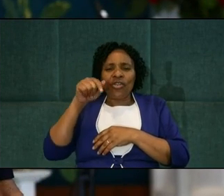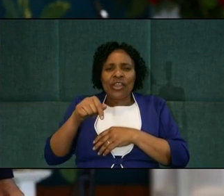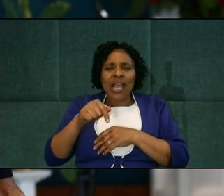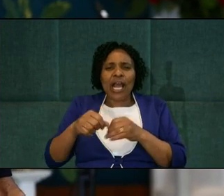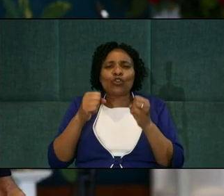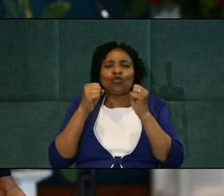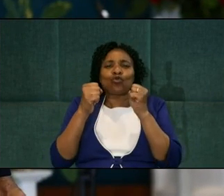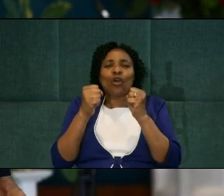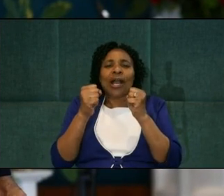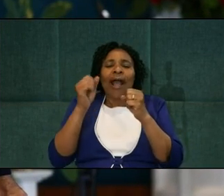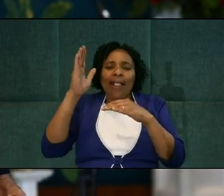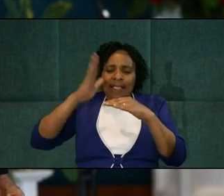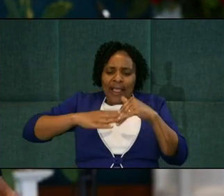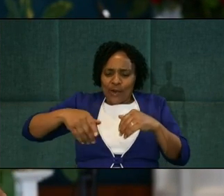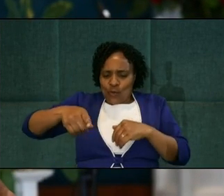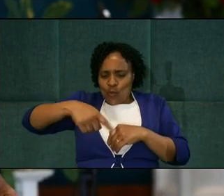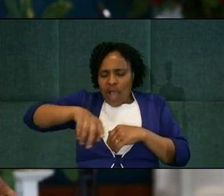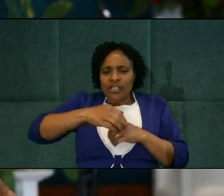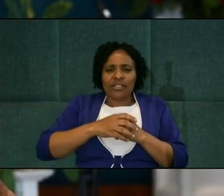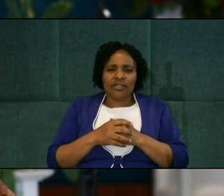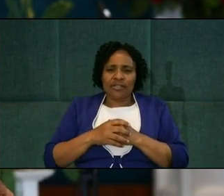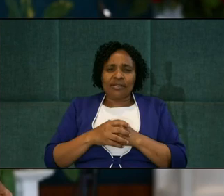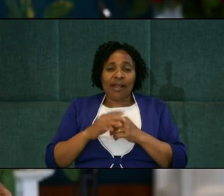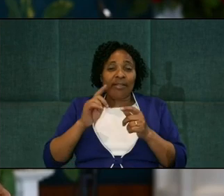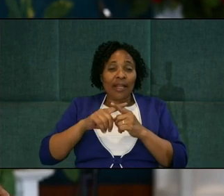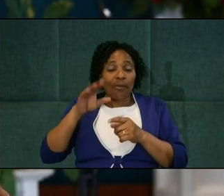we are. It says, Moses,